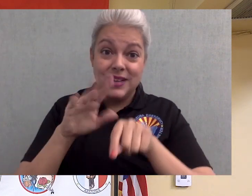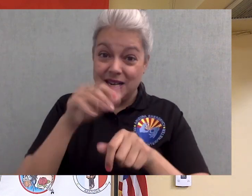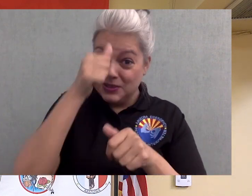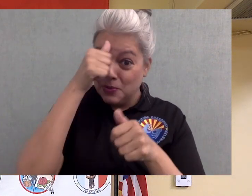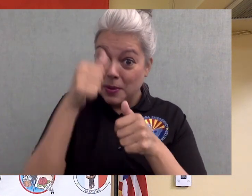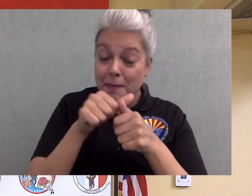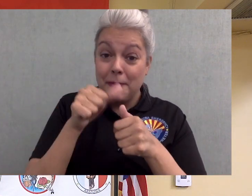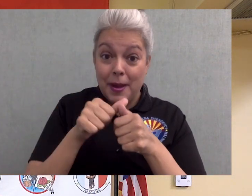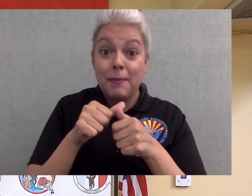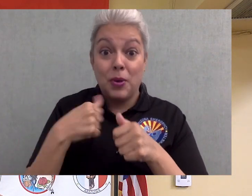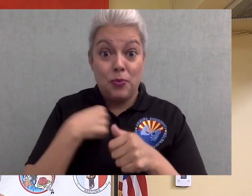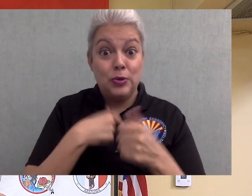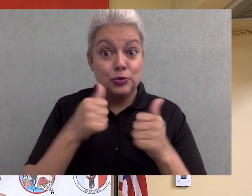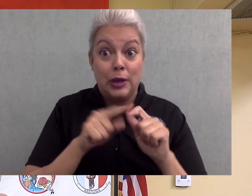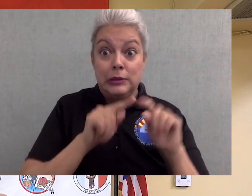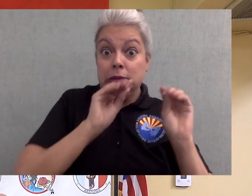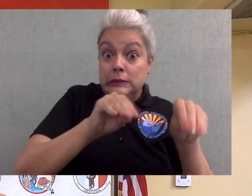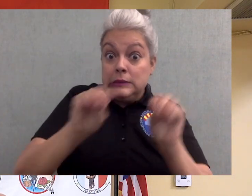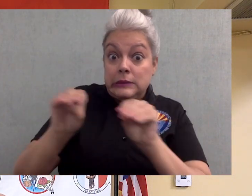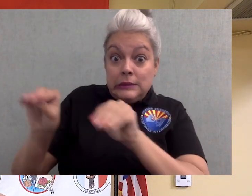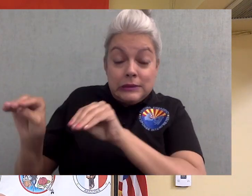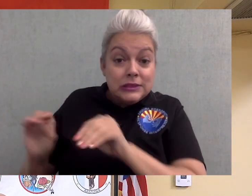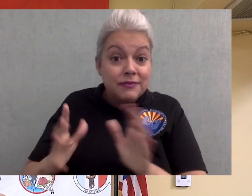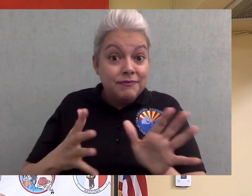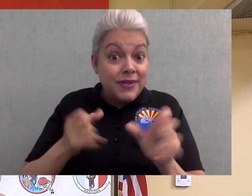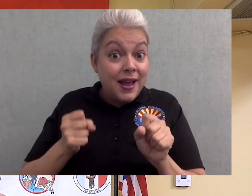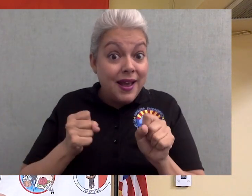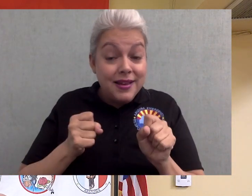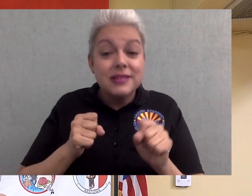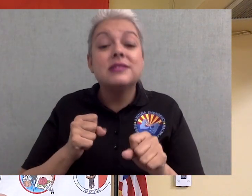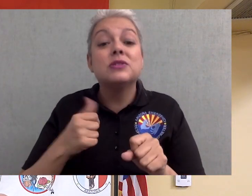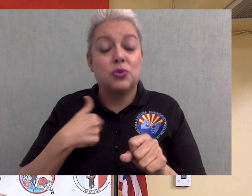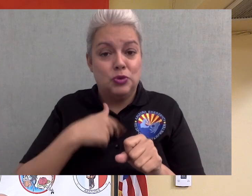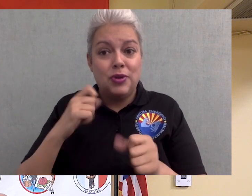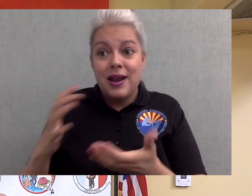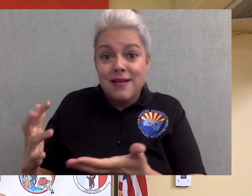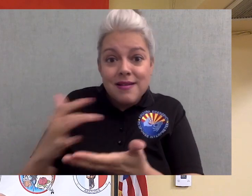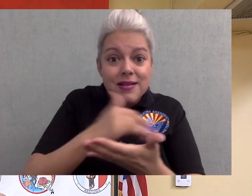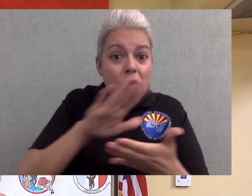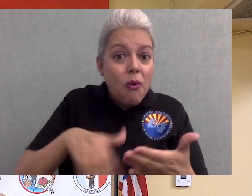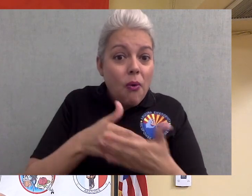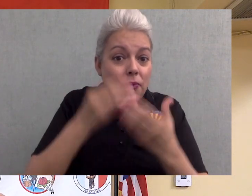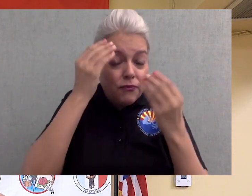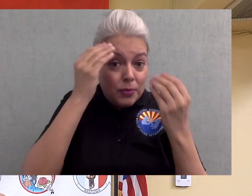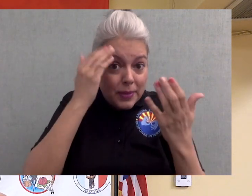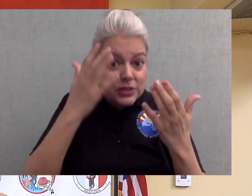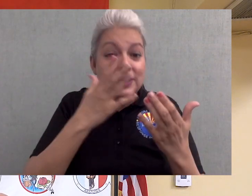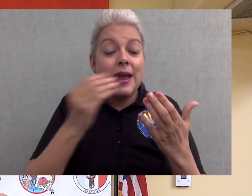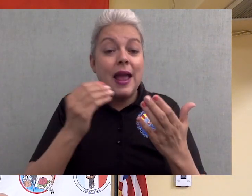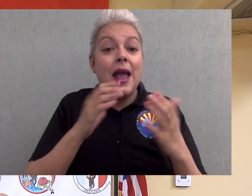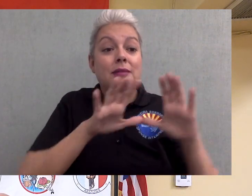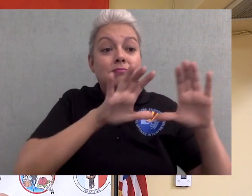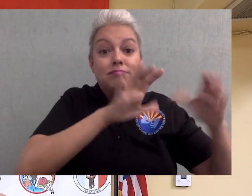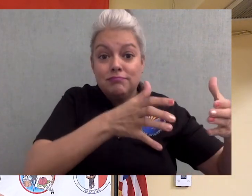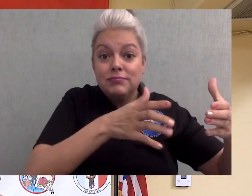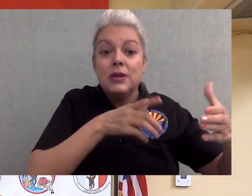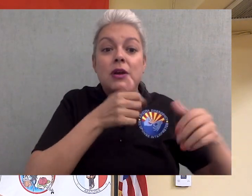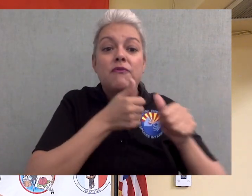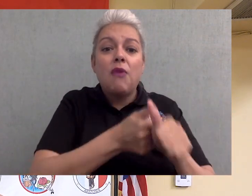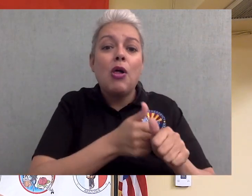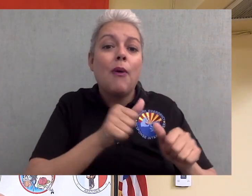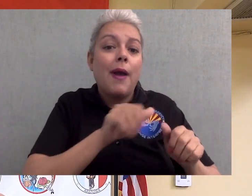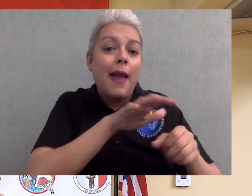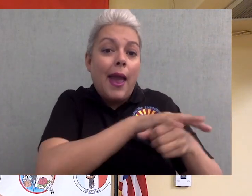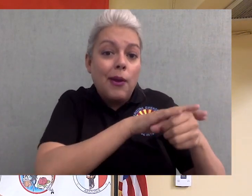is trying to install this so quick, is to have all the installs in batches by streets or by